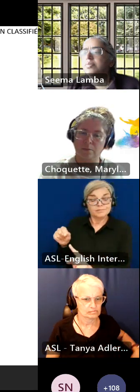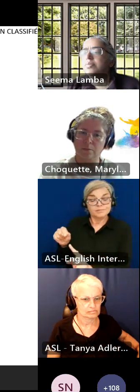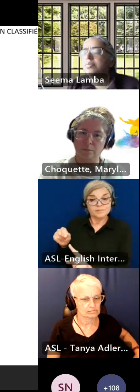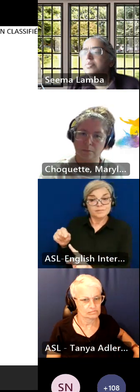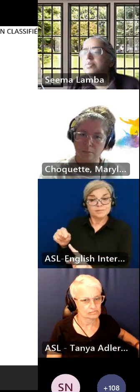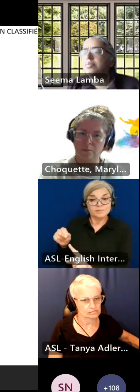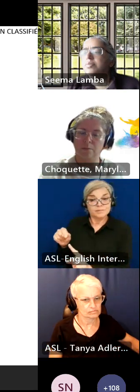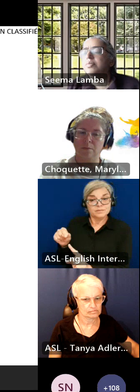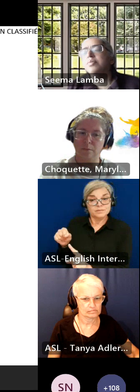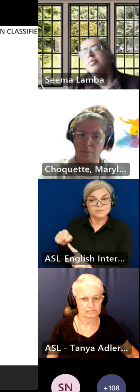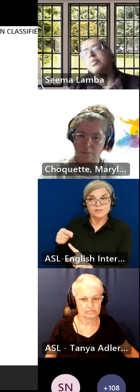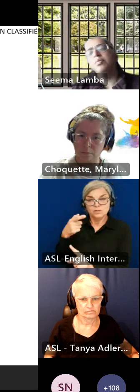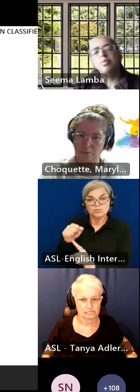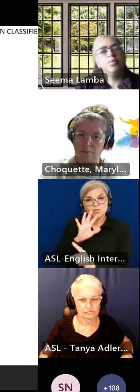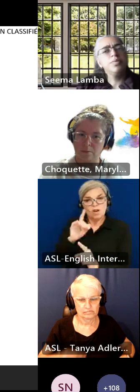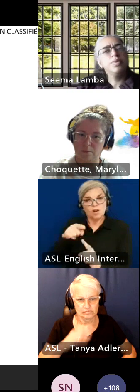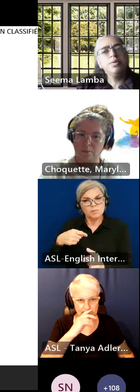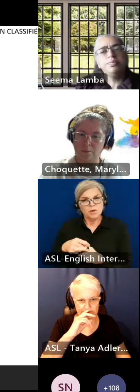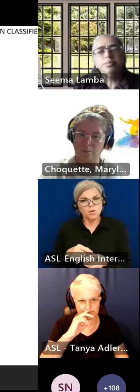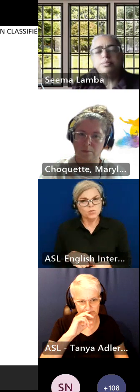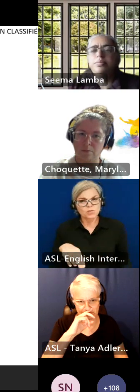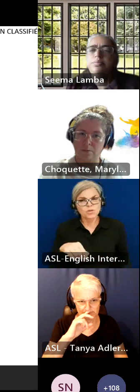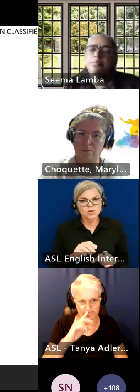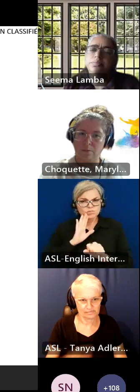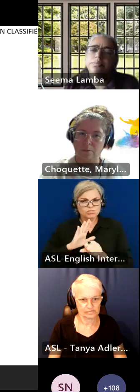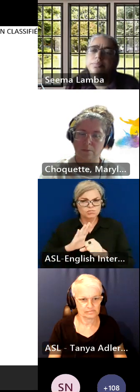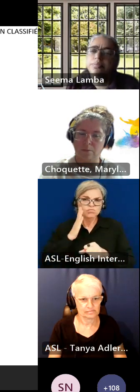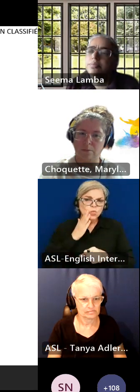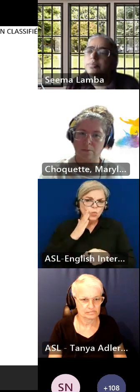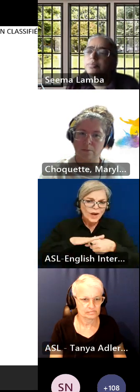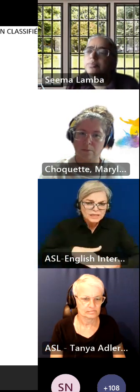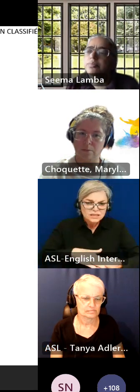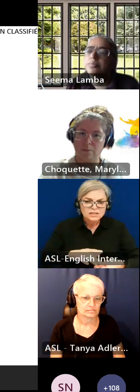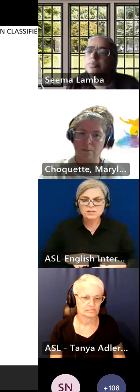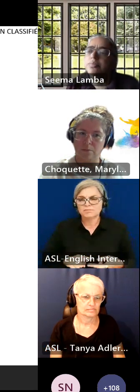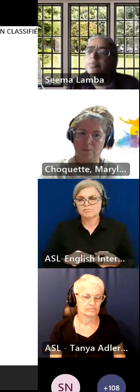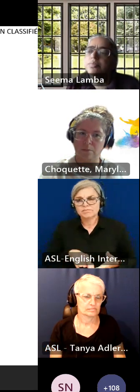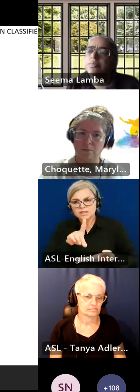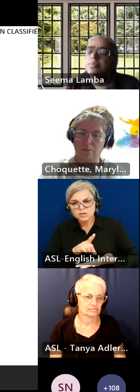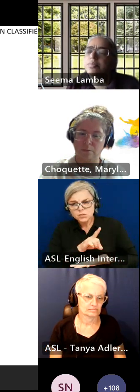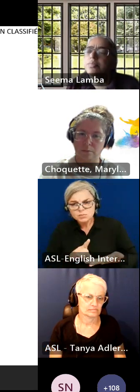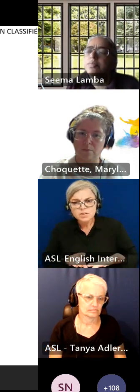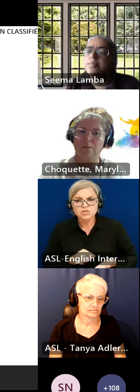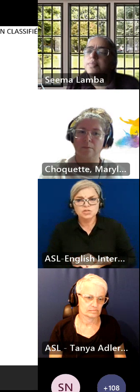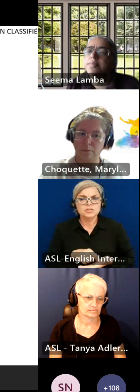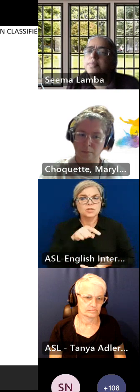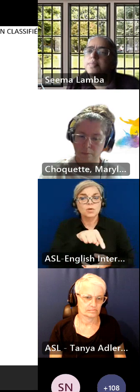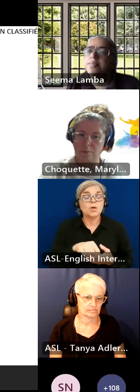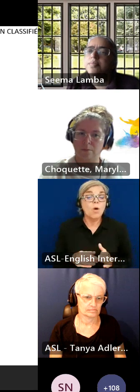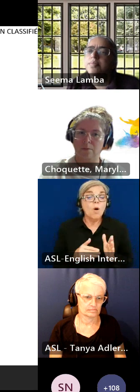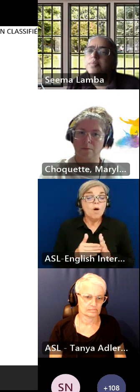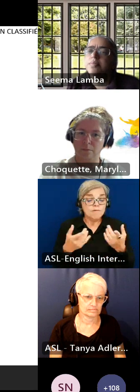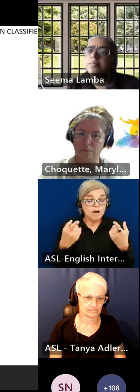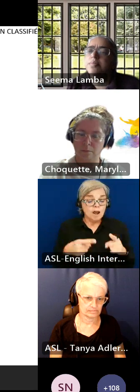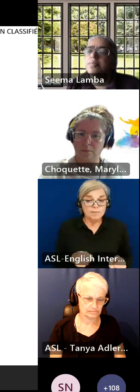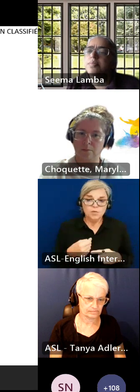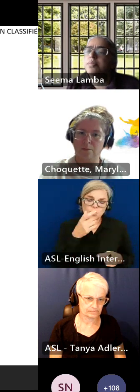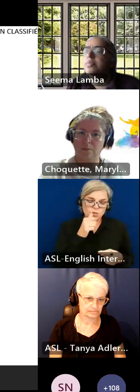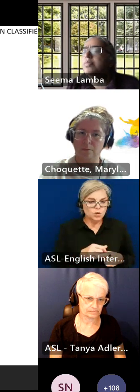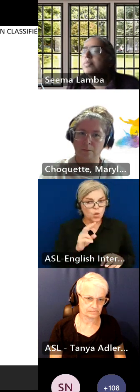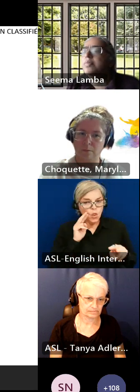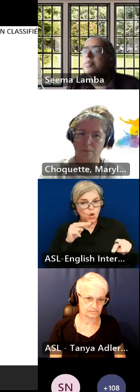racism and discrimination usually is not brought forward when we're analyzing numbers. So we work